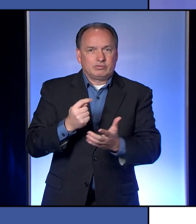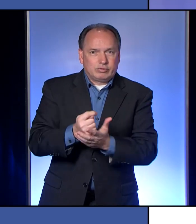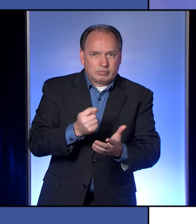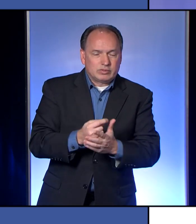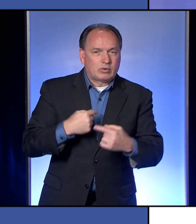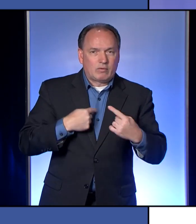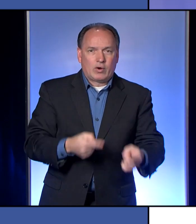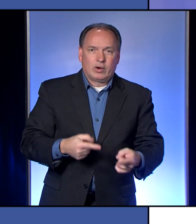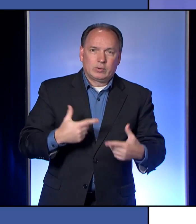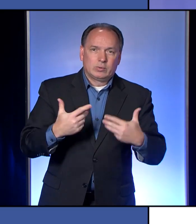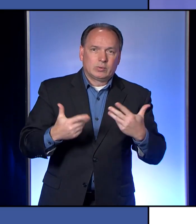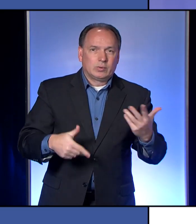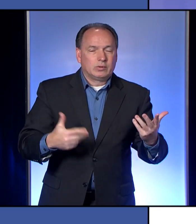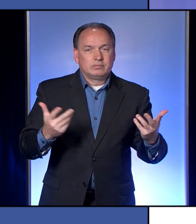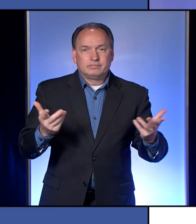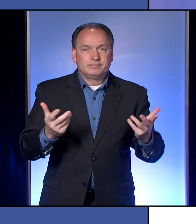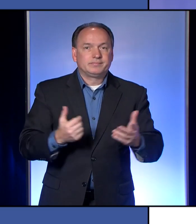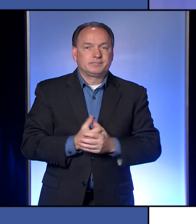can and cannot do. So,